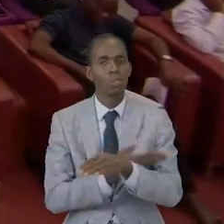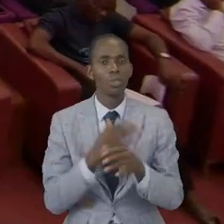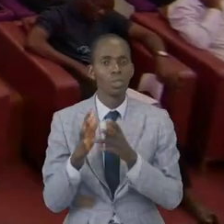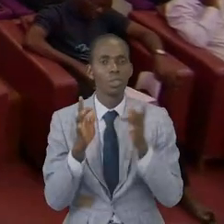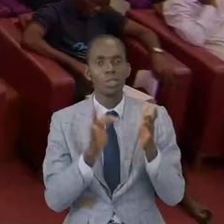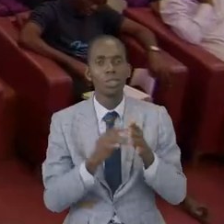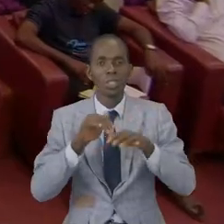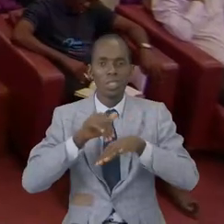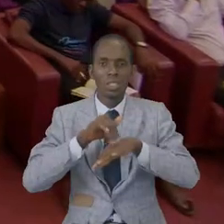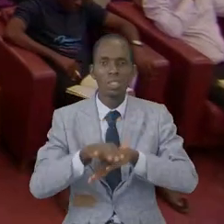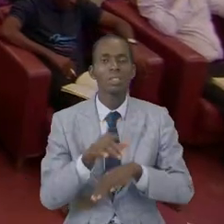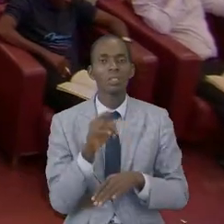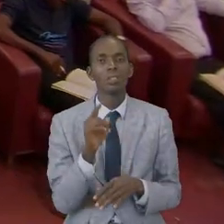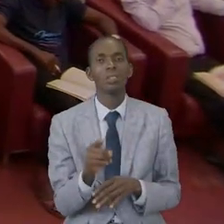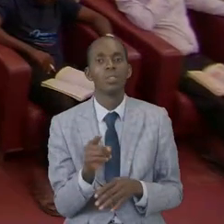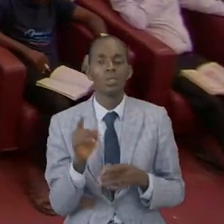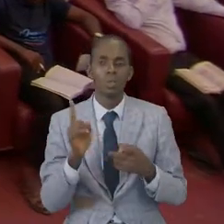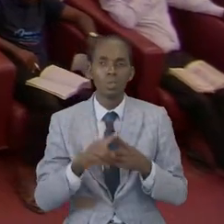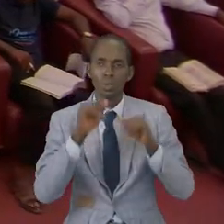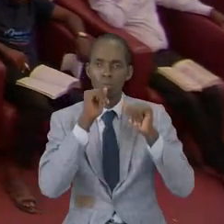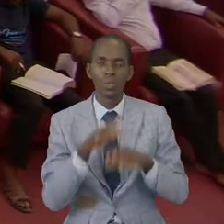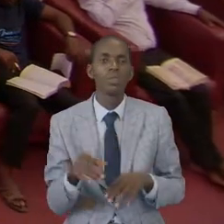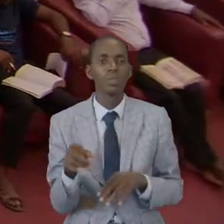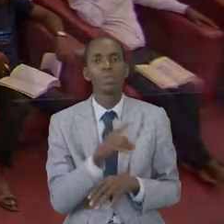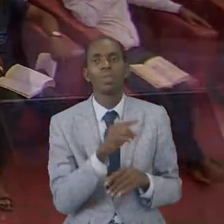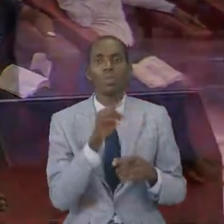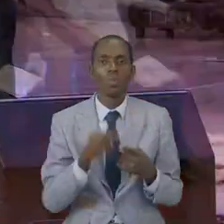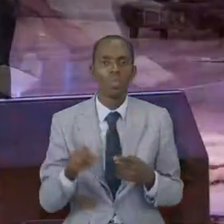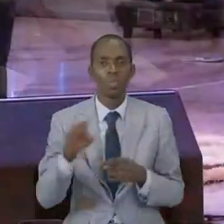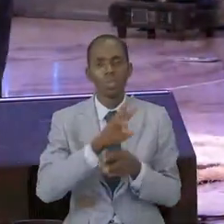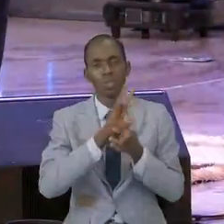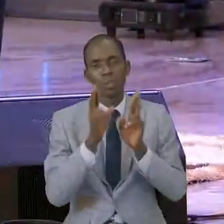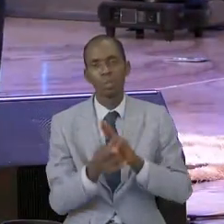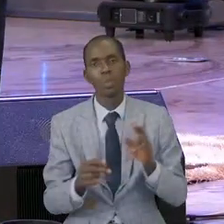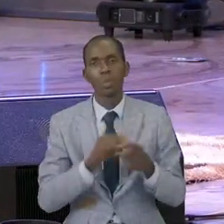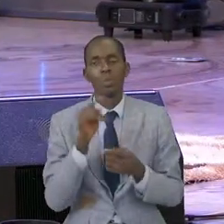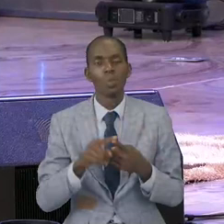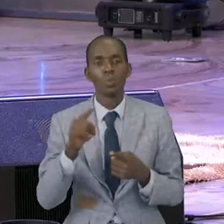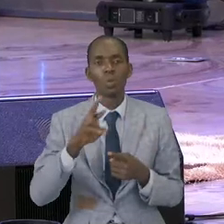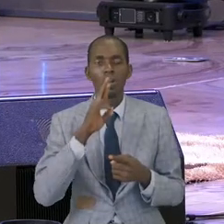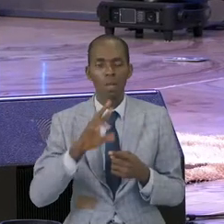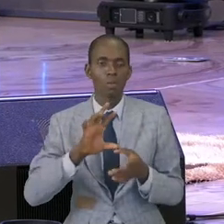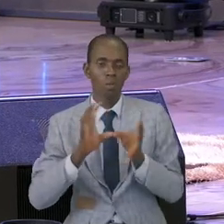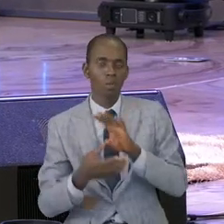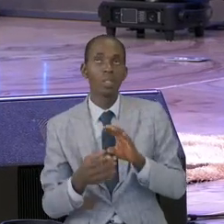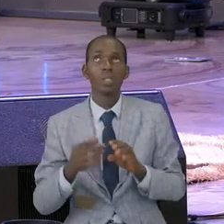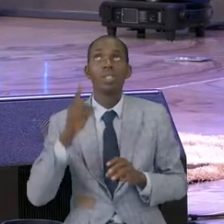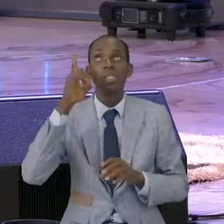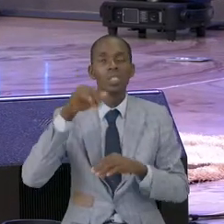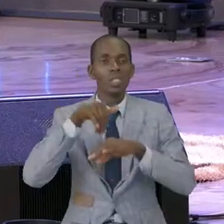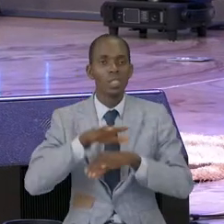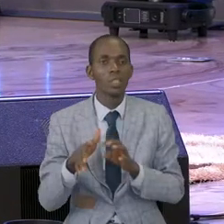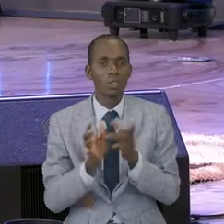sent him to bless you. When you repent, when you are converted, he sent him to bless